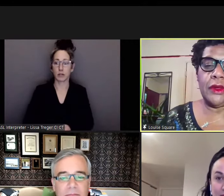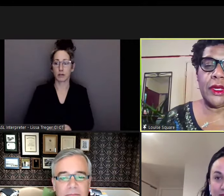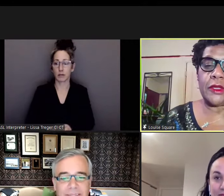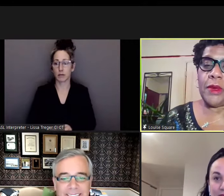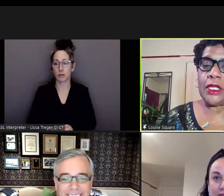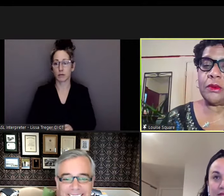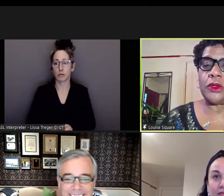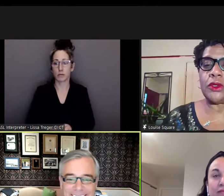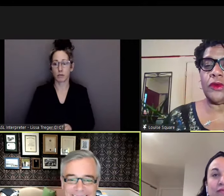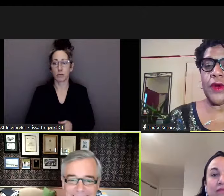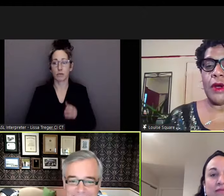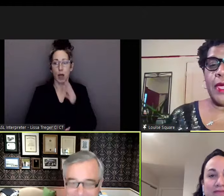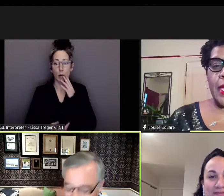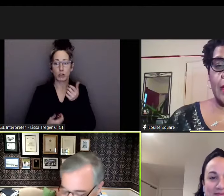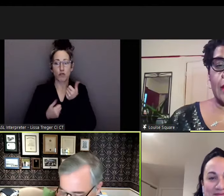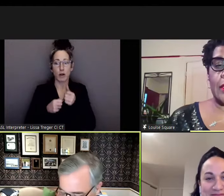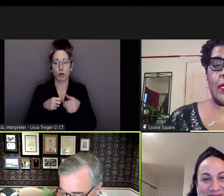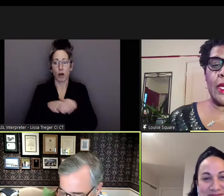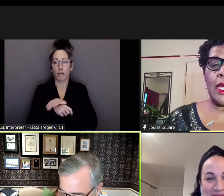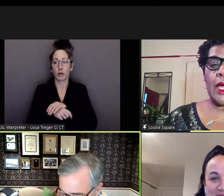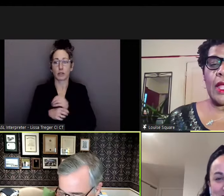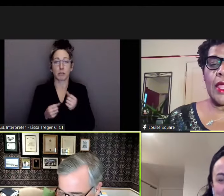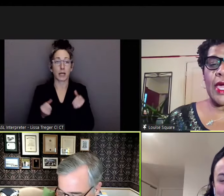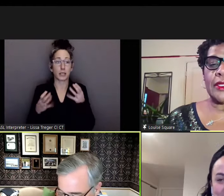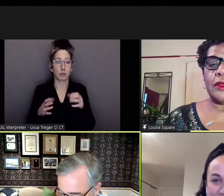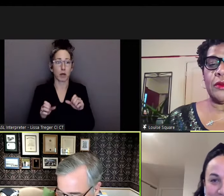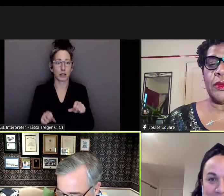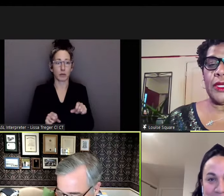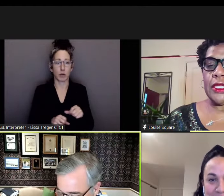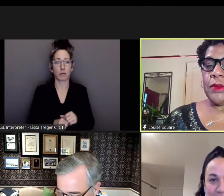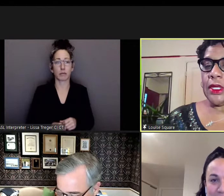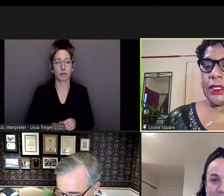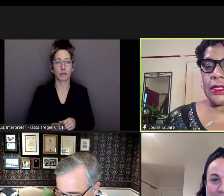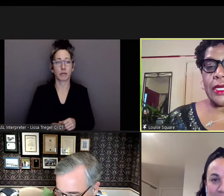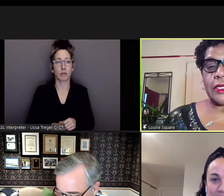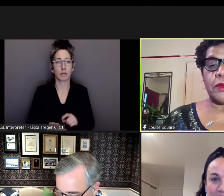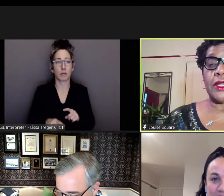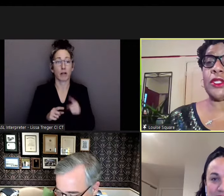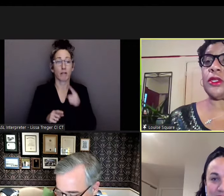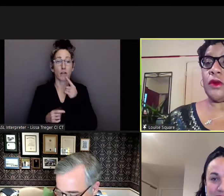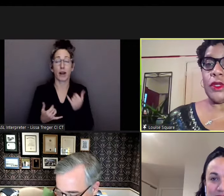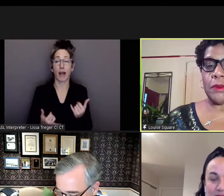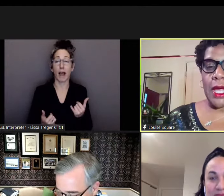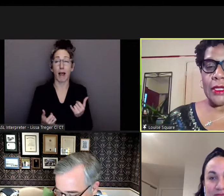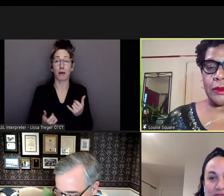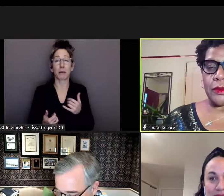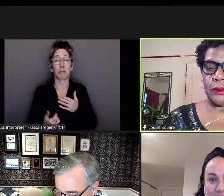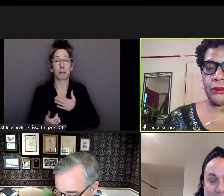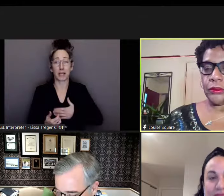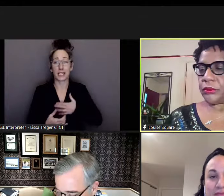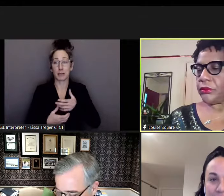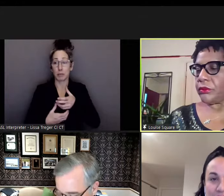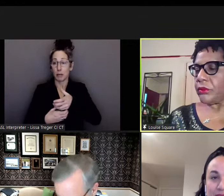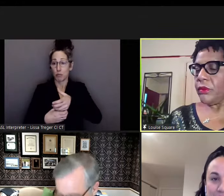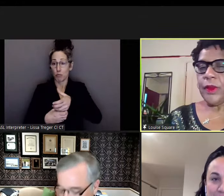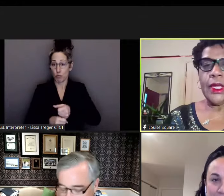get to as many as possible. So for our panelists, I'll ask you to please be concise, but as thorough as